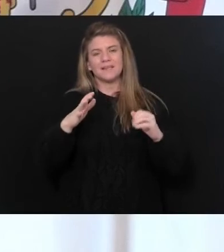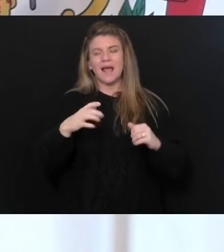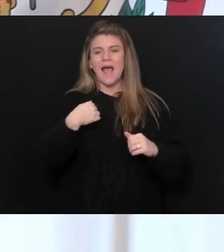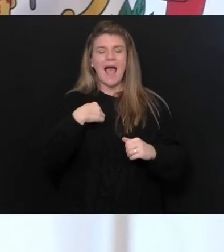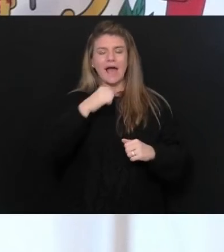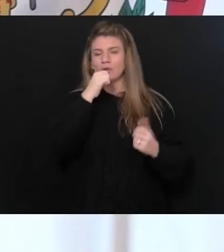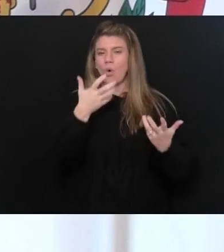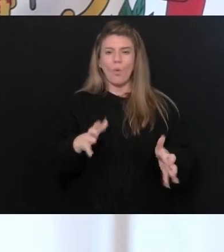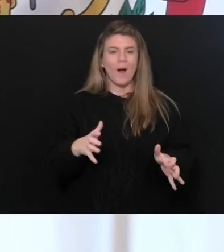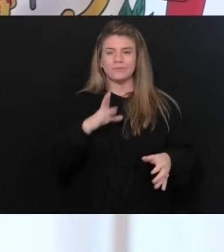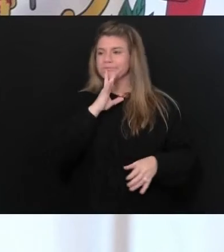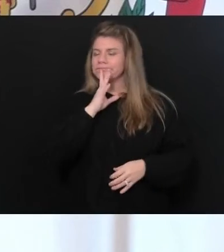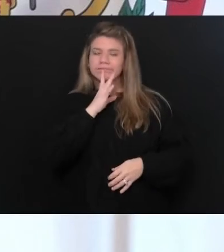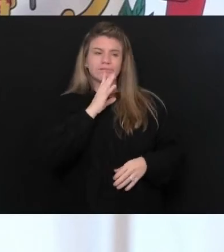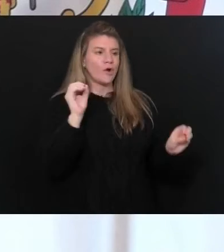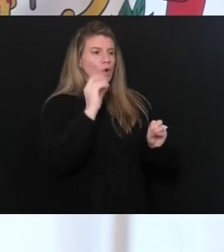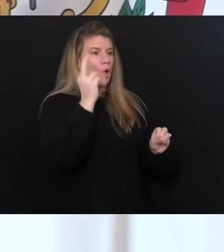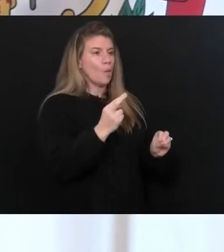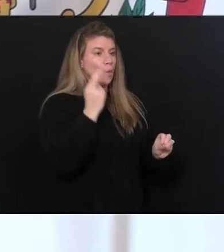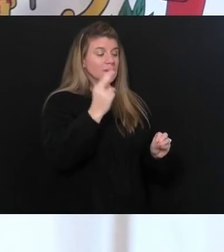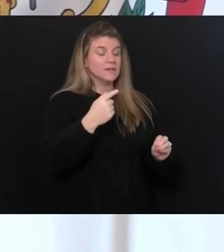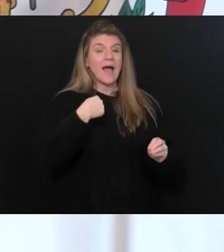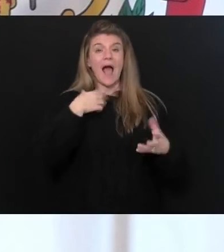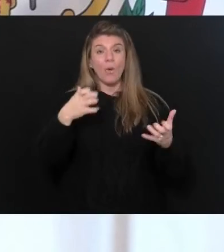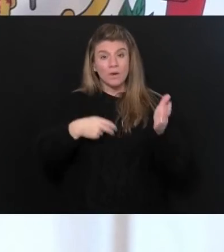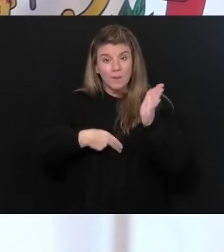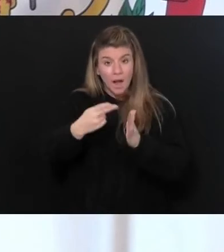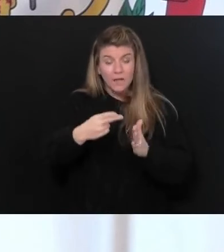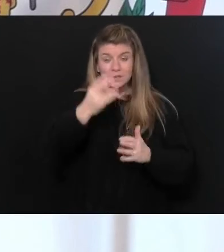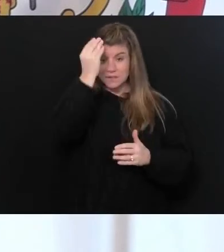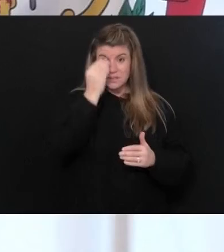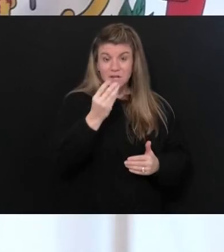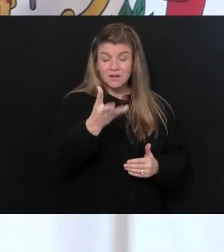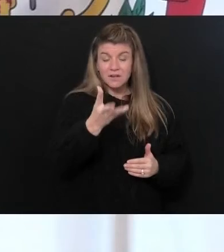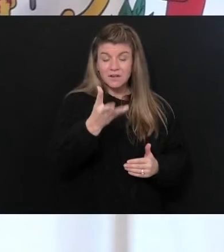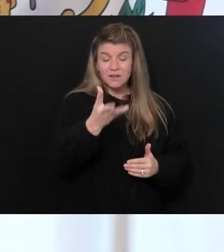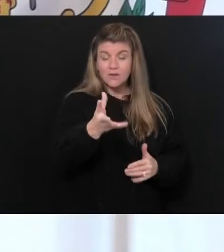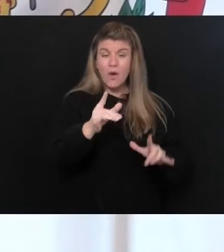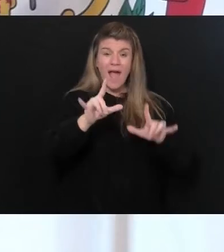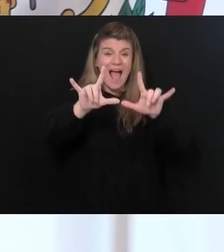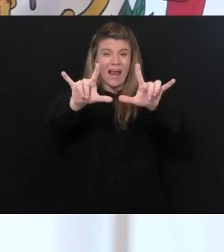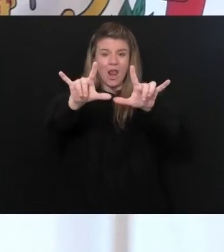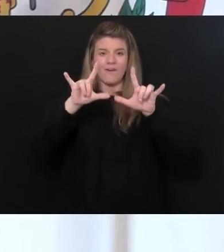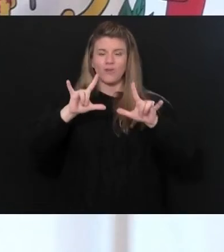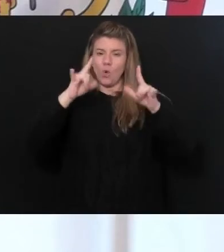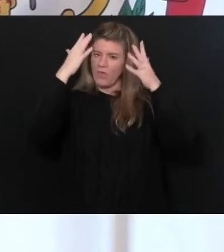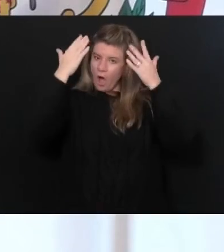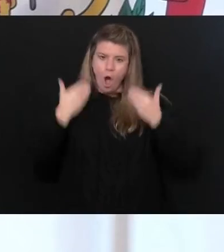at anybody. I try to tell you the truth. I love you with all my soul. You just